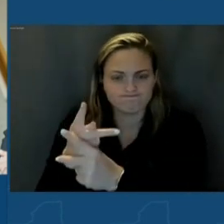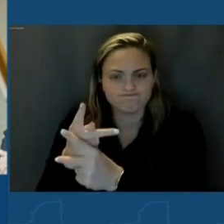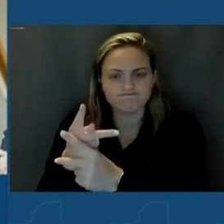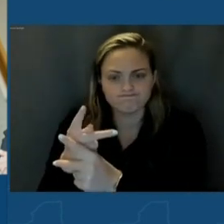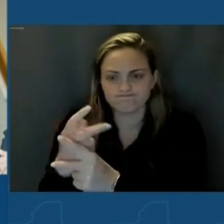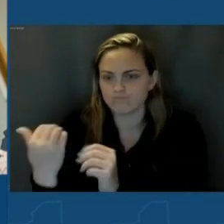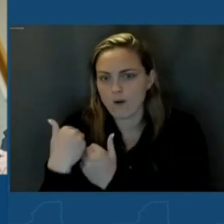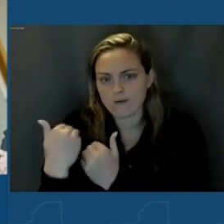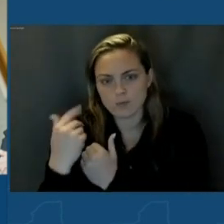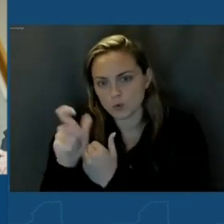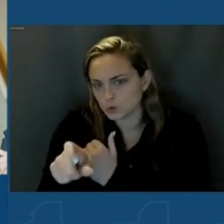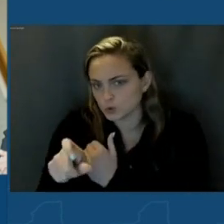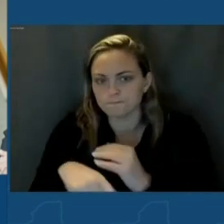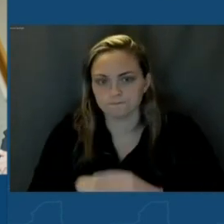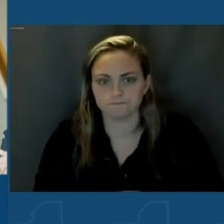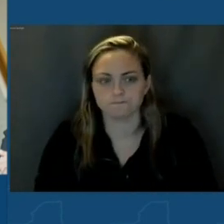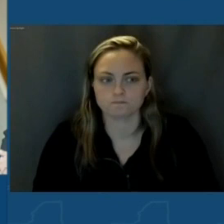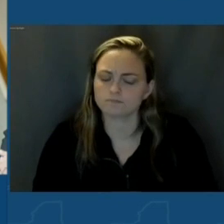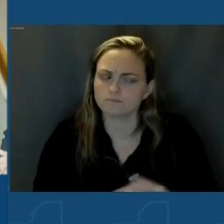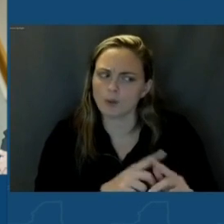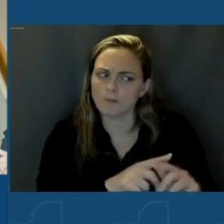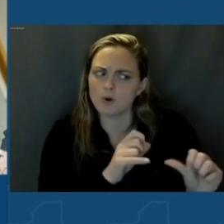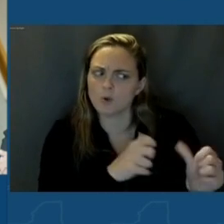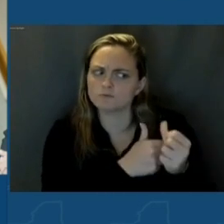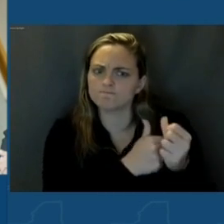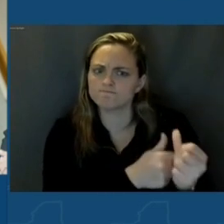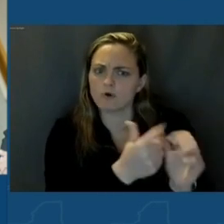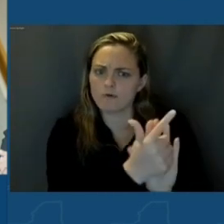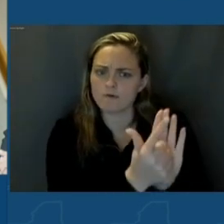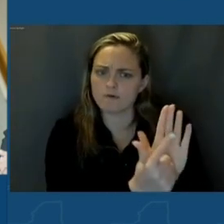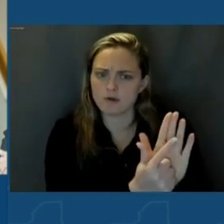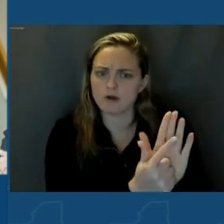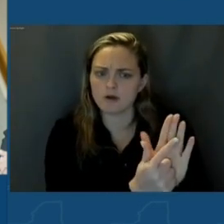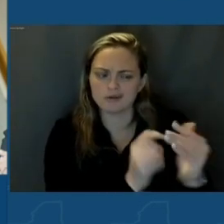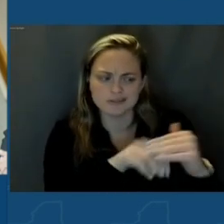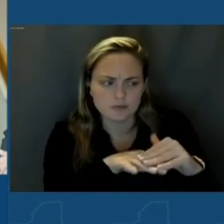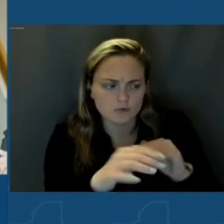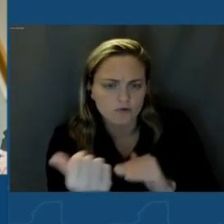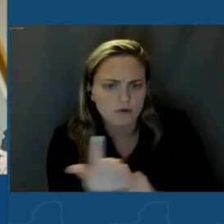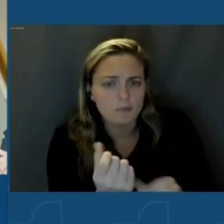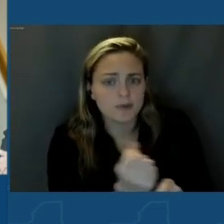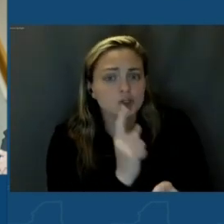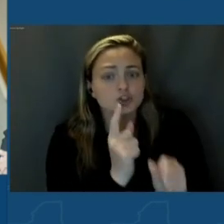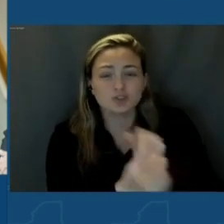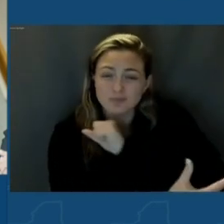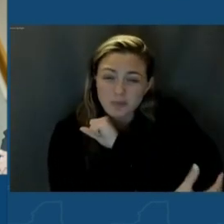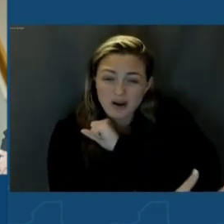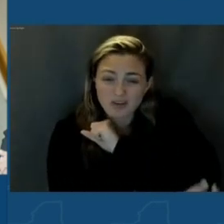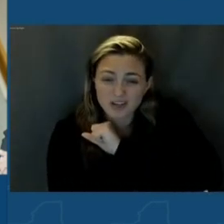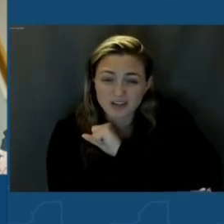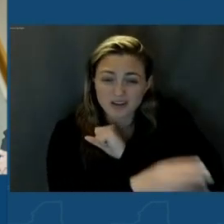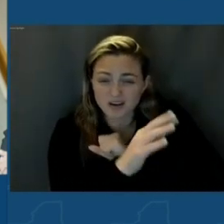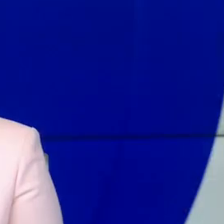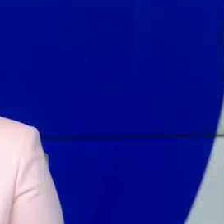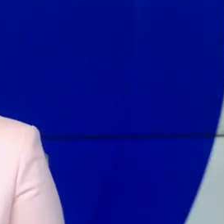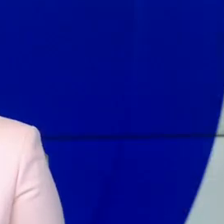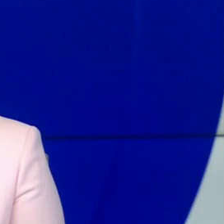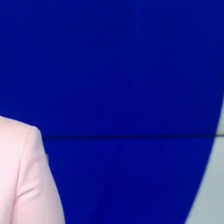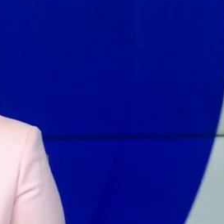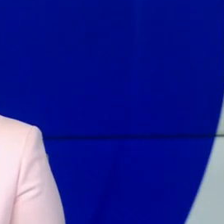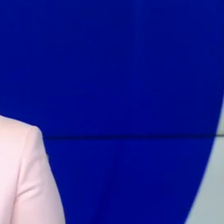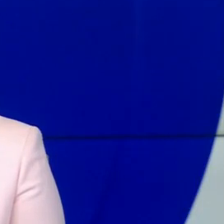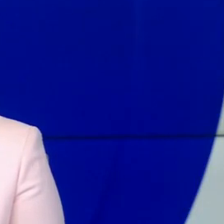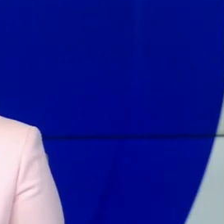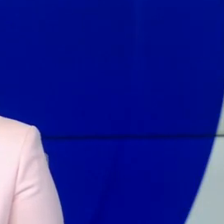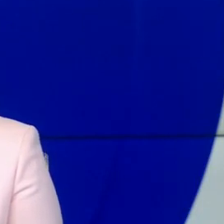justice system that is fair and accessible to all, and also ensuring that poverty is never treated as a crime. The